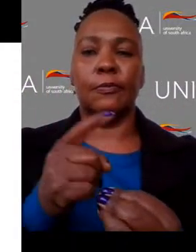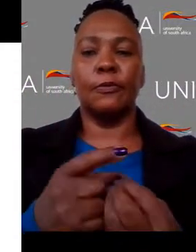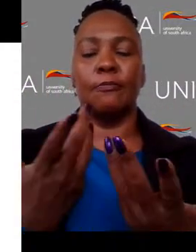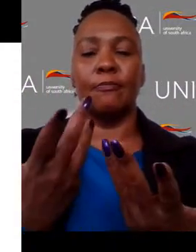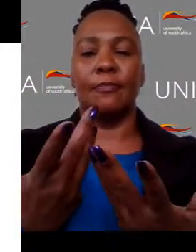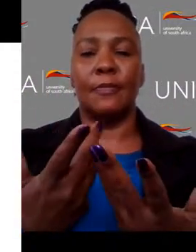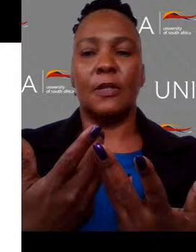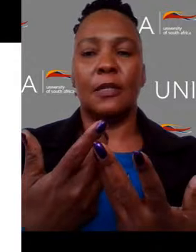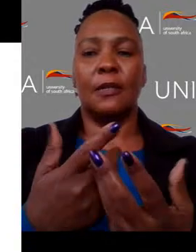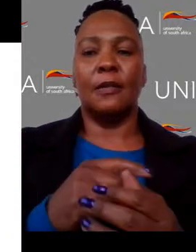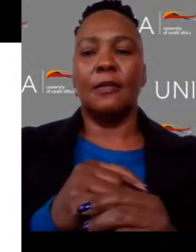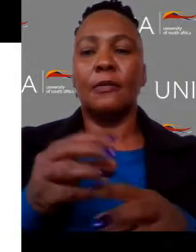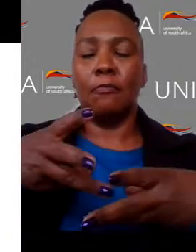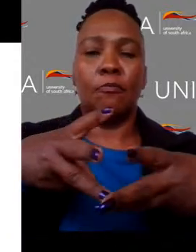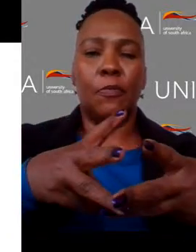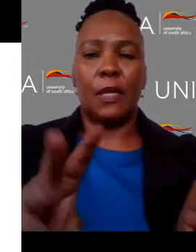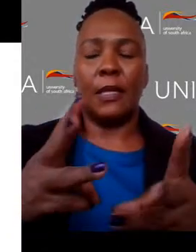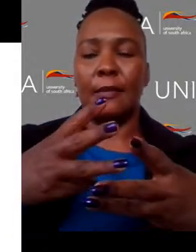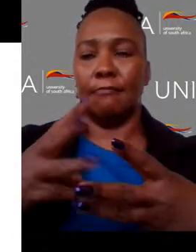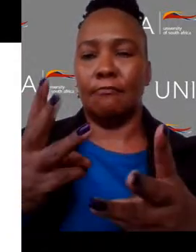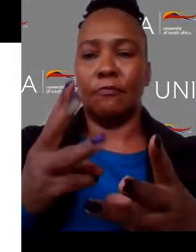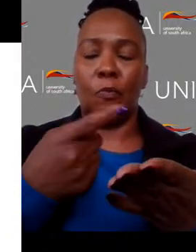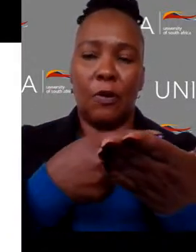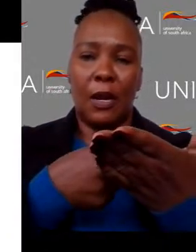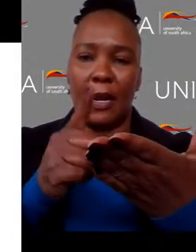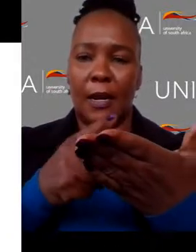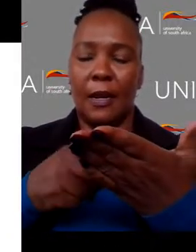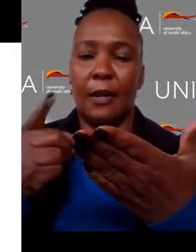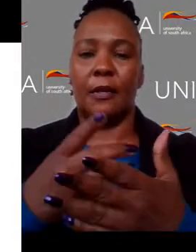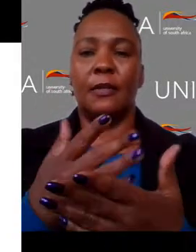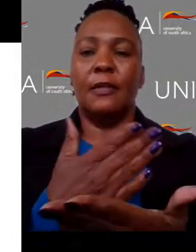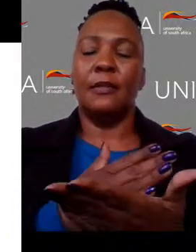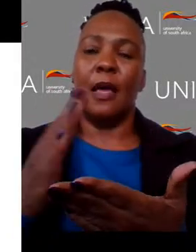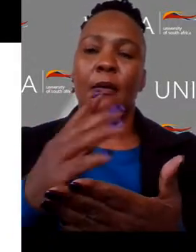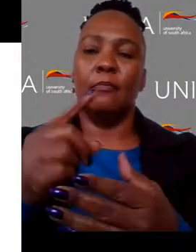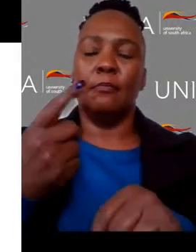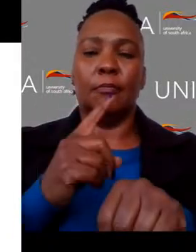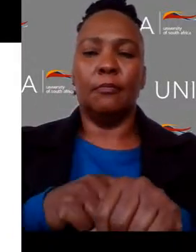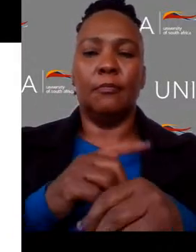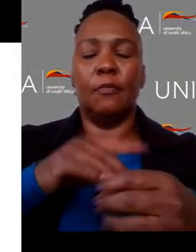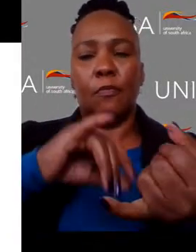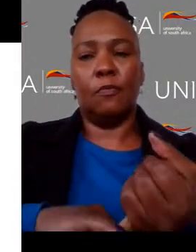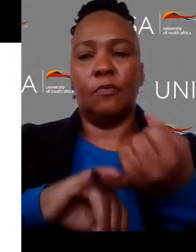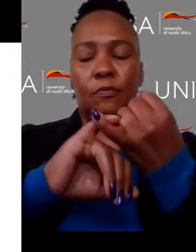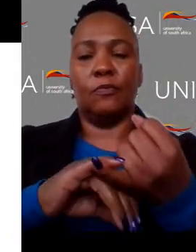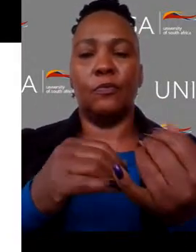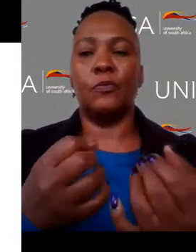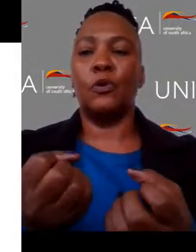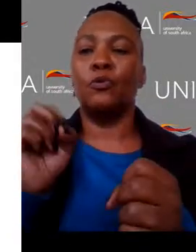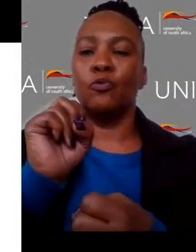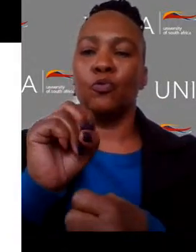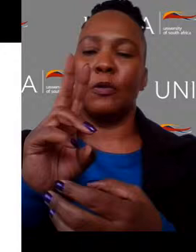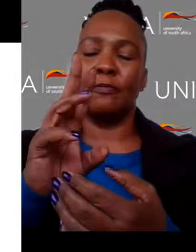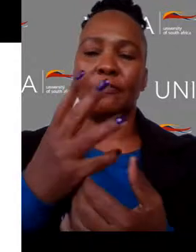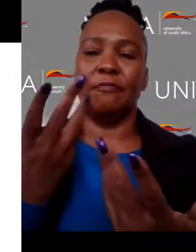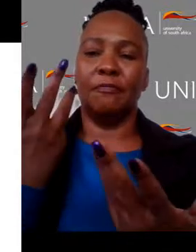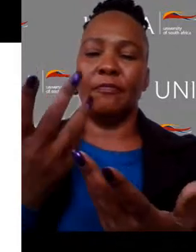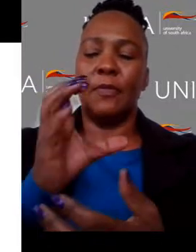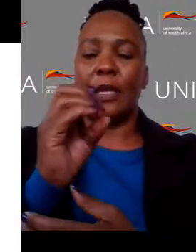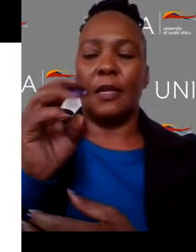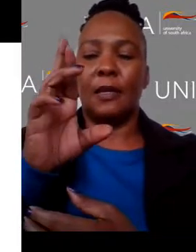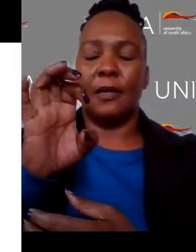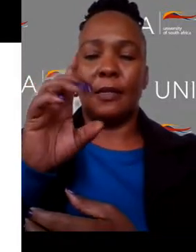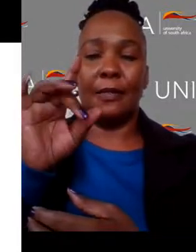on is the notion of a credit. Sometimes you might have seen one module is 12 credits or 24 credits.